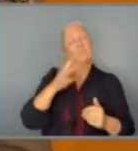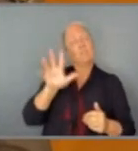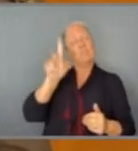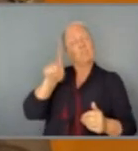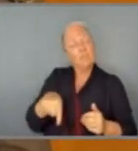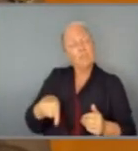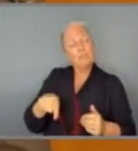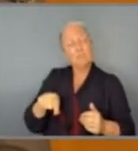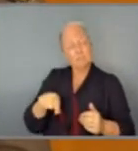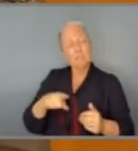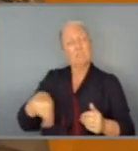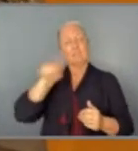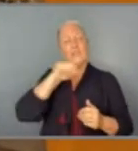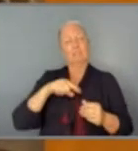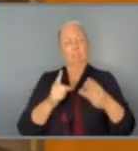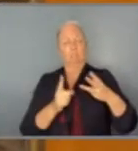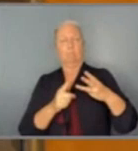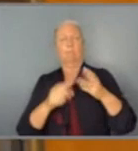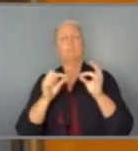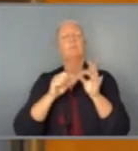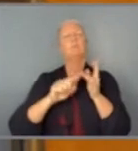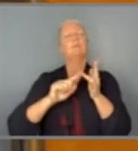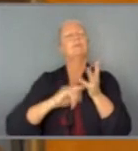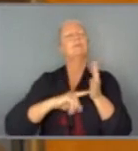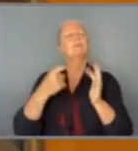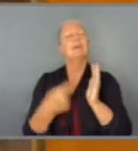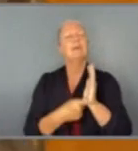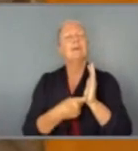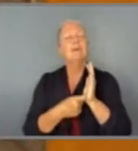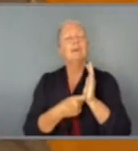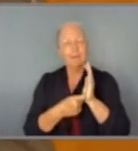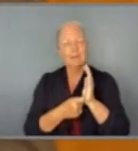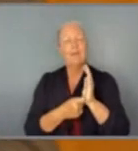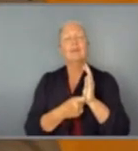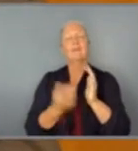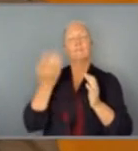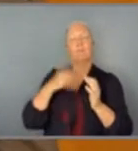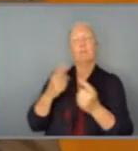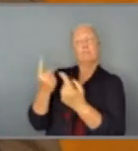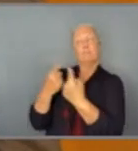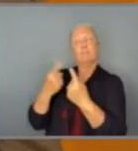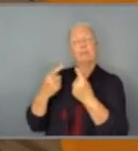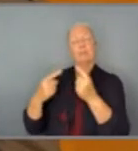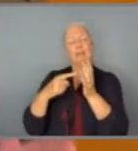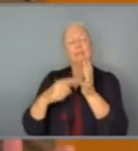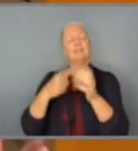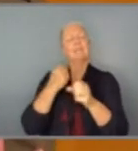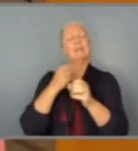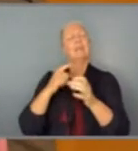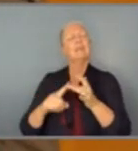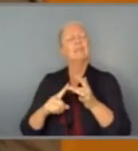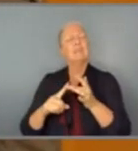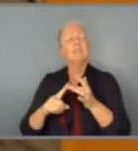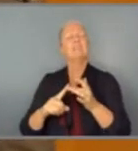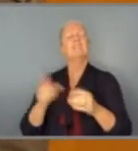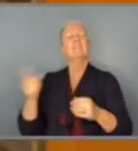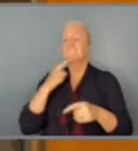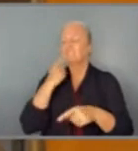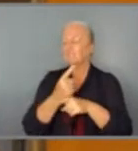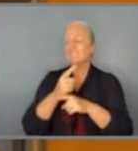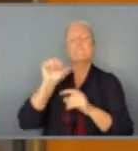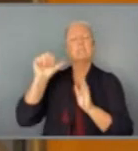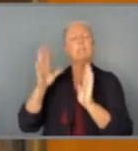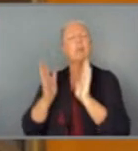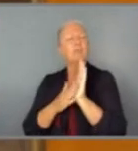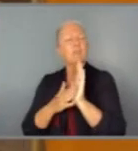for boosters alone. And since the ATAGI parameters shifting from 6 months duration to 5 months duration from second